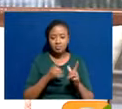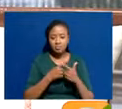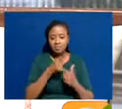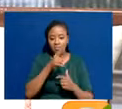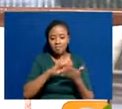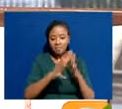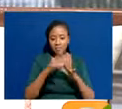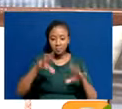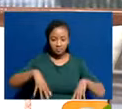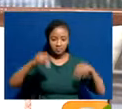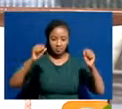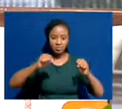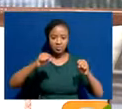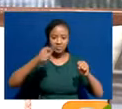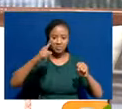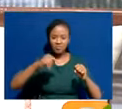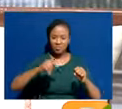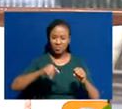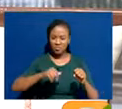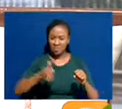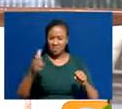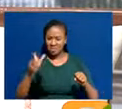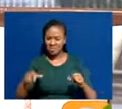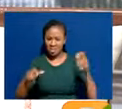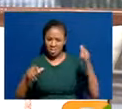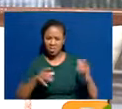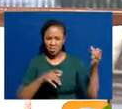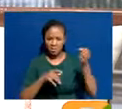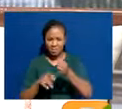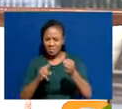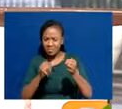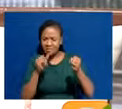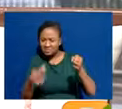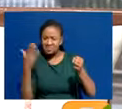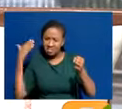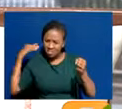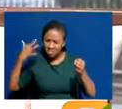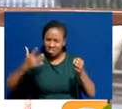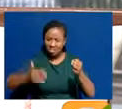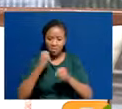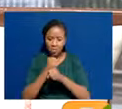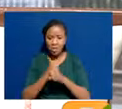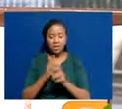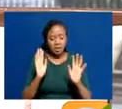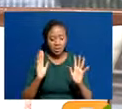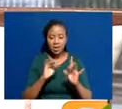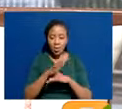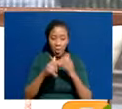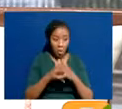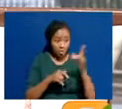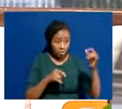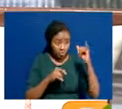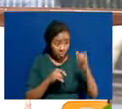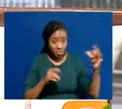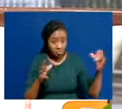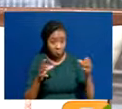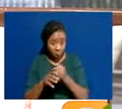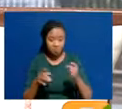was there from 1990. It can't be. So you must, if you accept to come at an entry level, at the level where you're supposed to be based